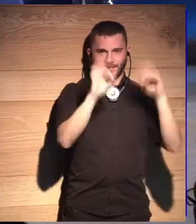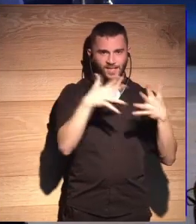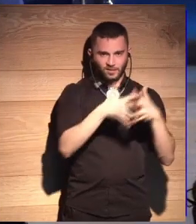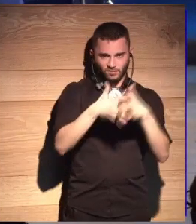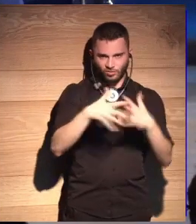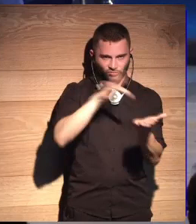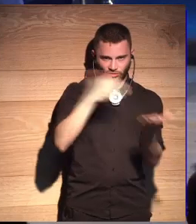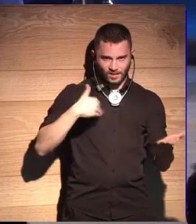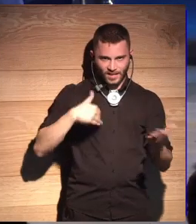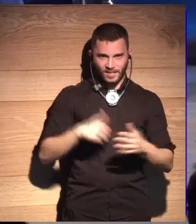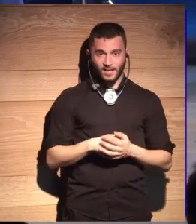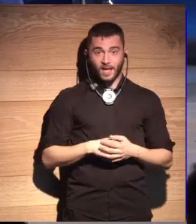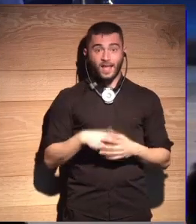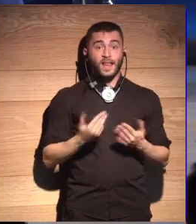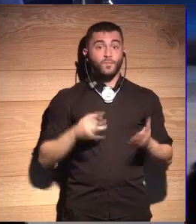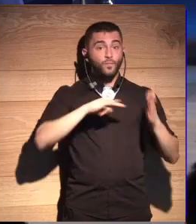that offer,